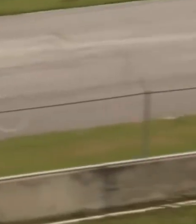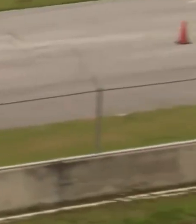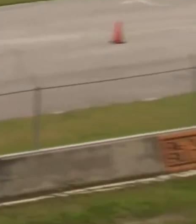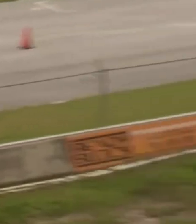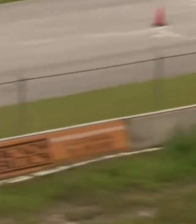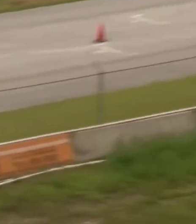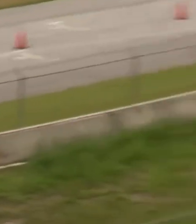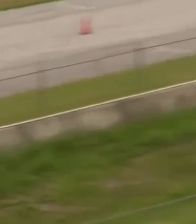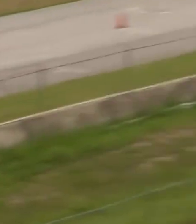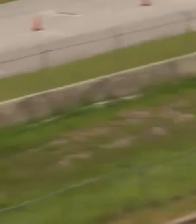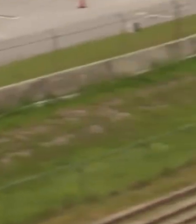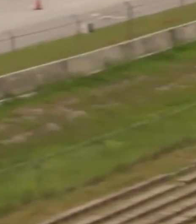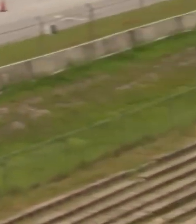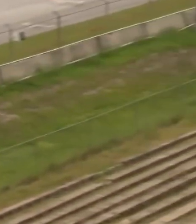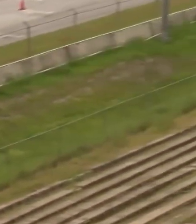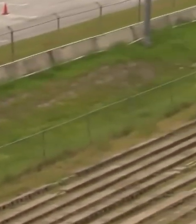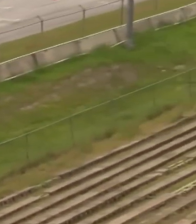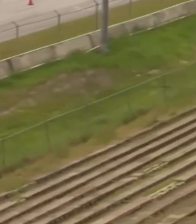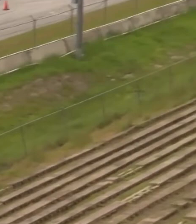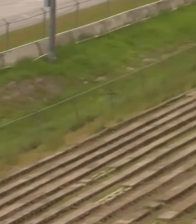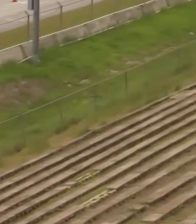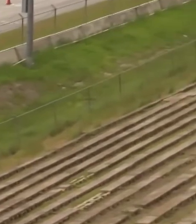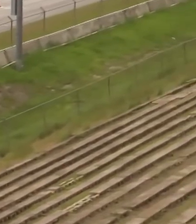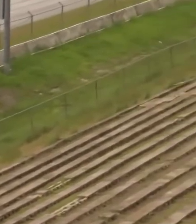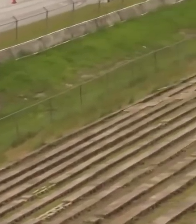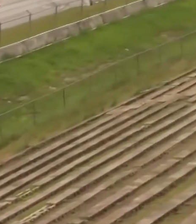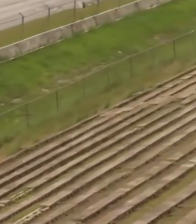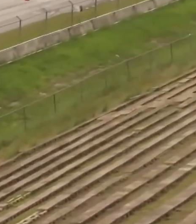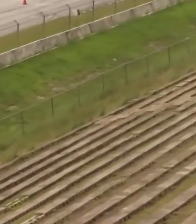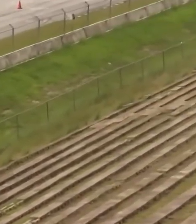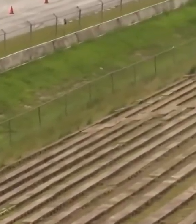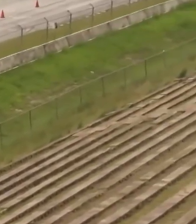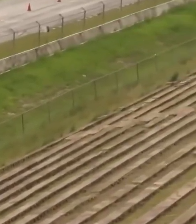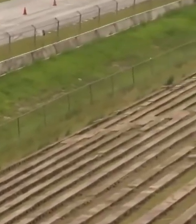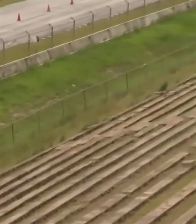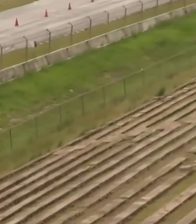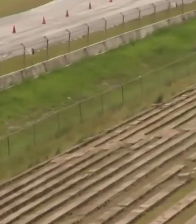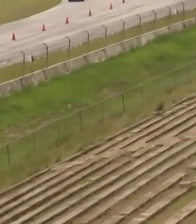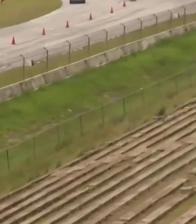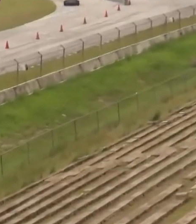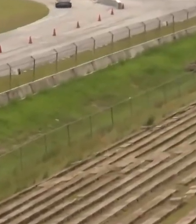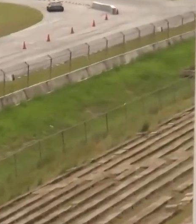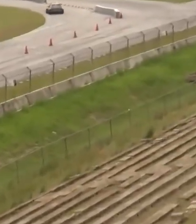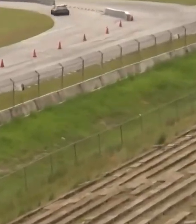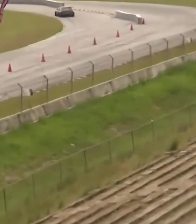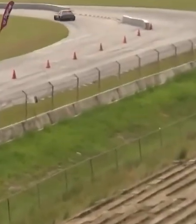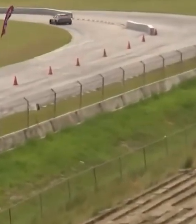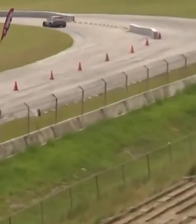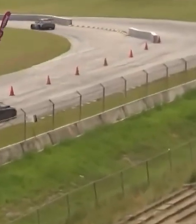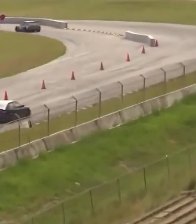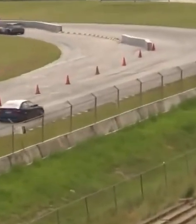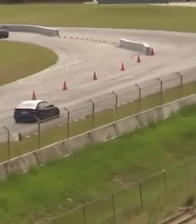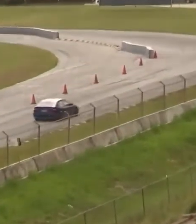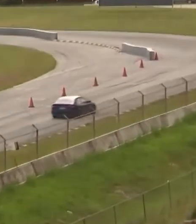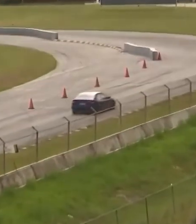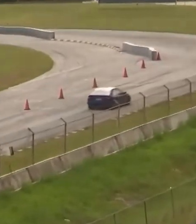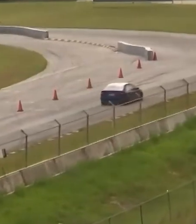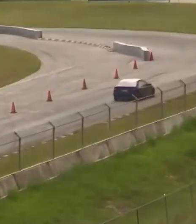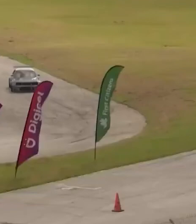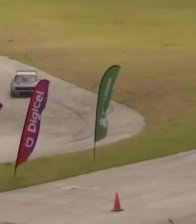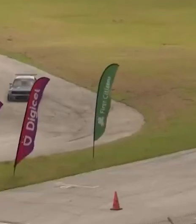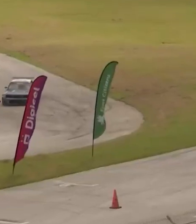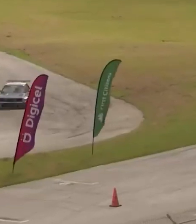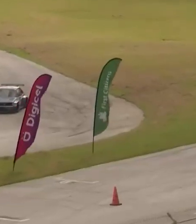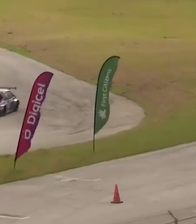a hurry with Kinch stalled. Just listen to the notes. So this one was over before the second